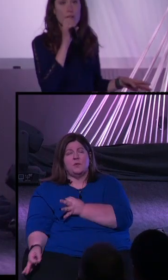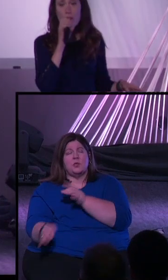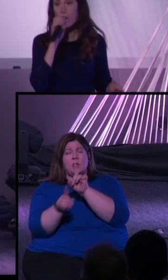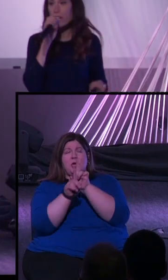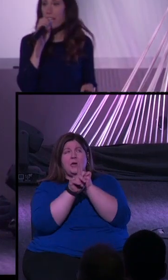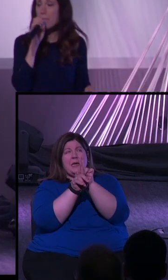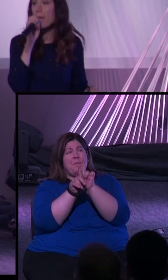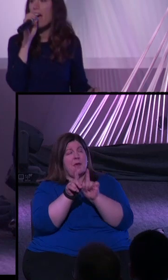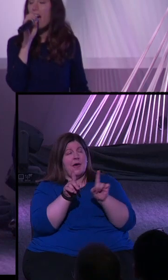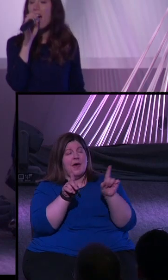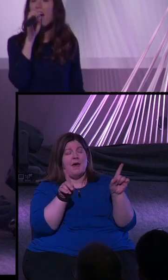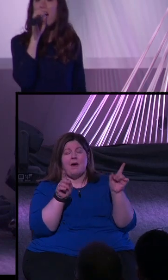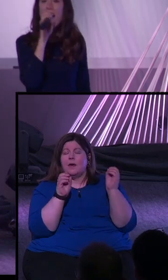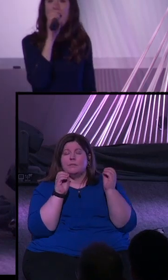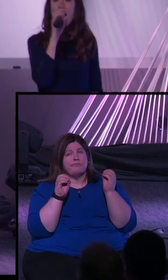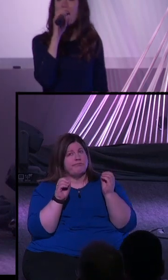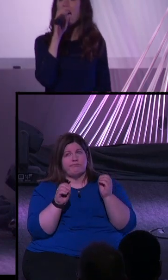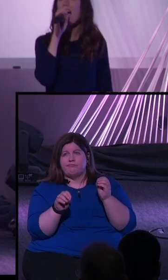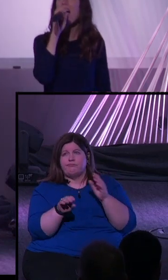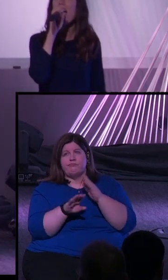No turning